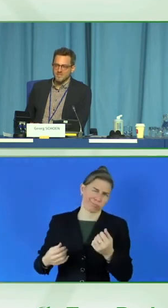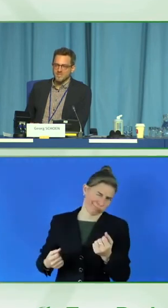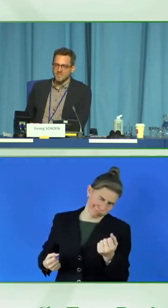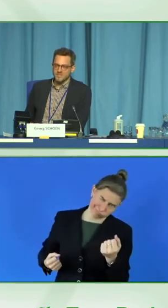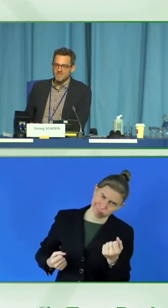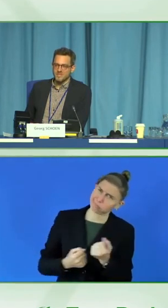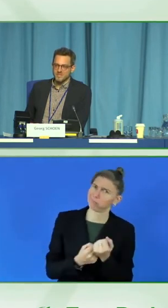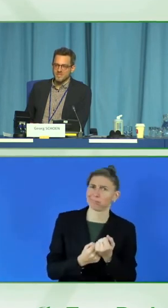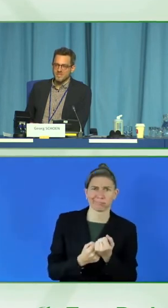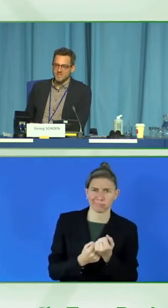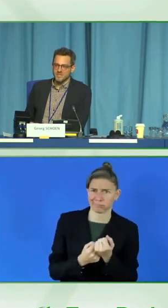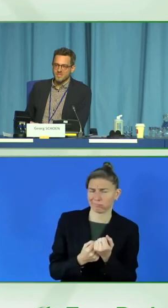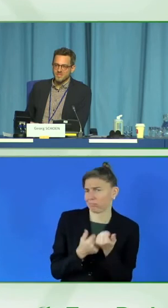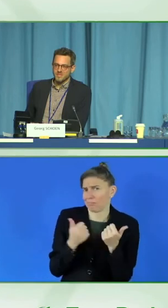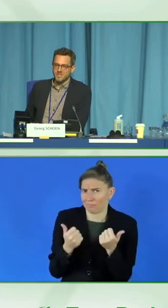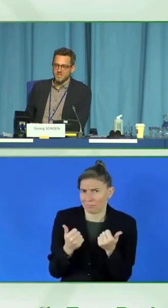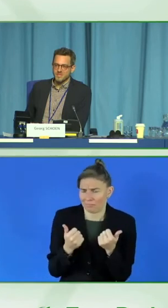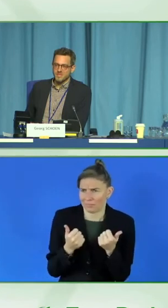So